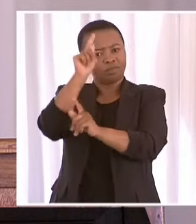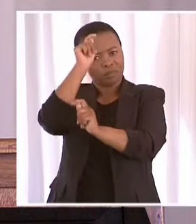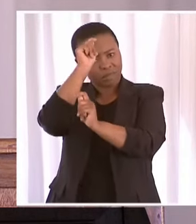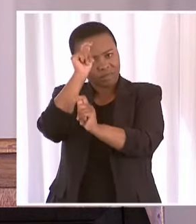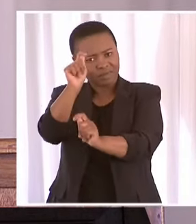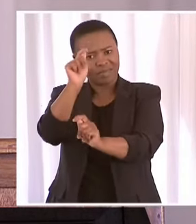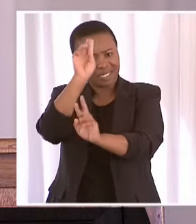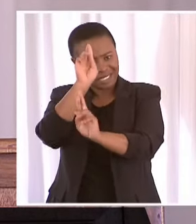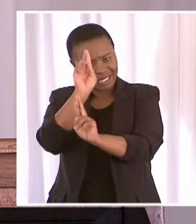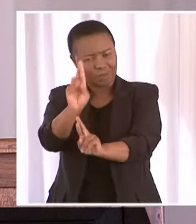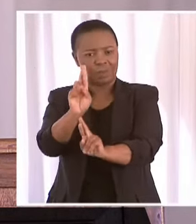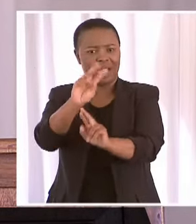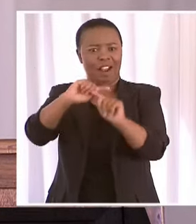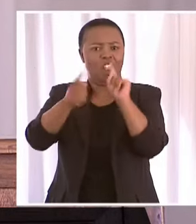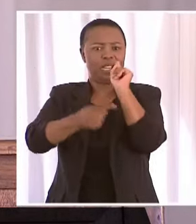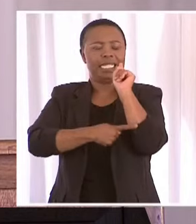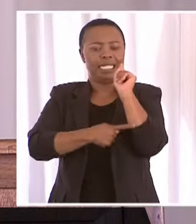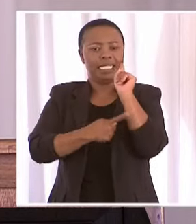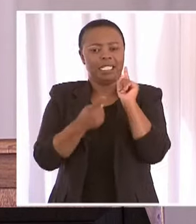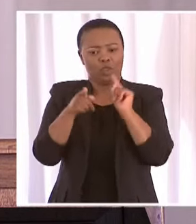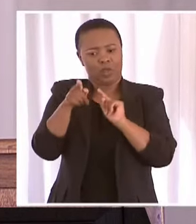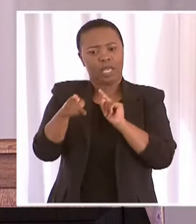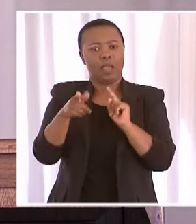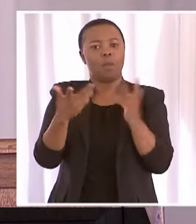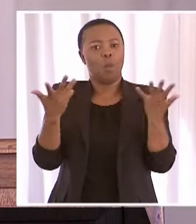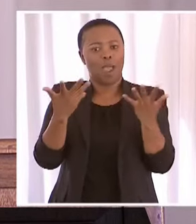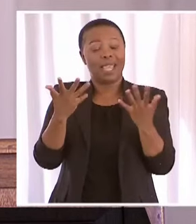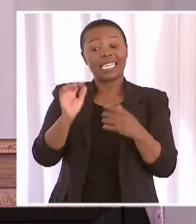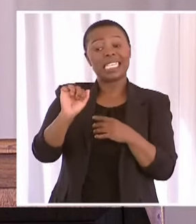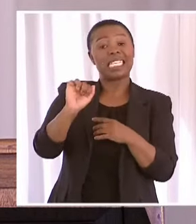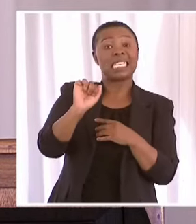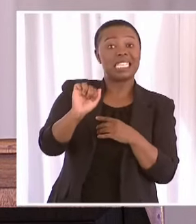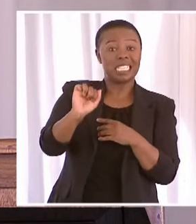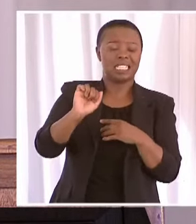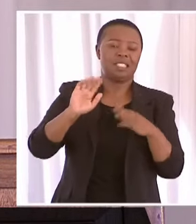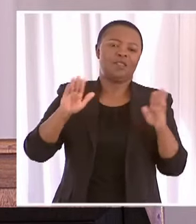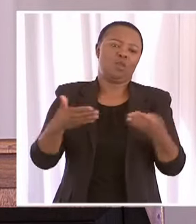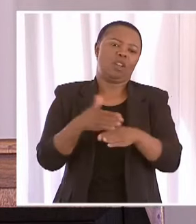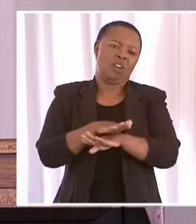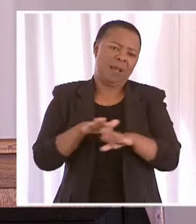tribute to him at his funeral.